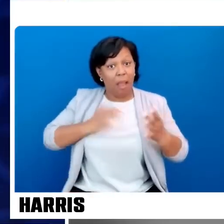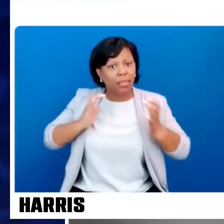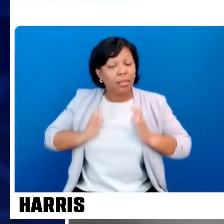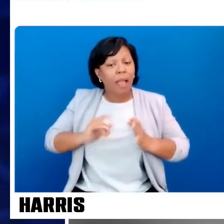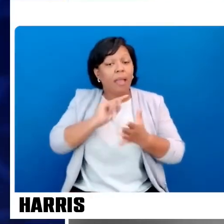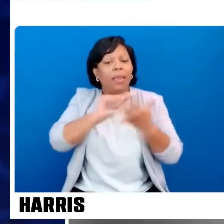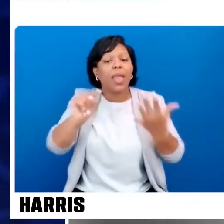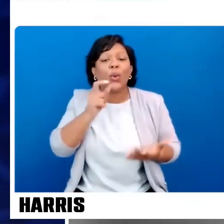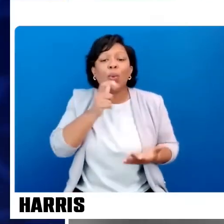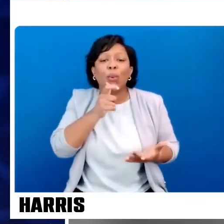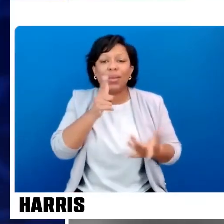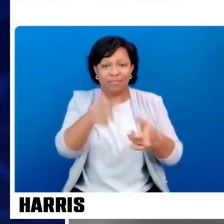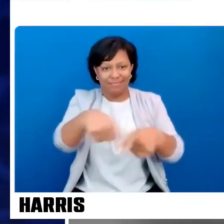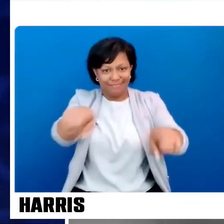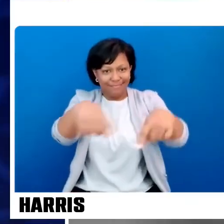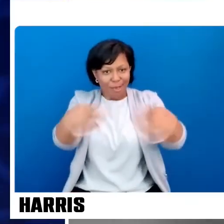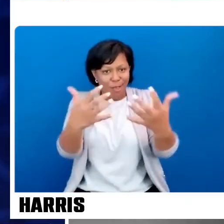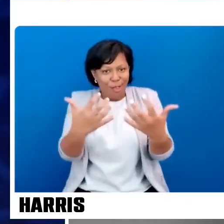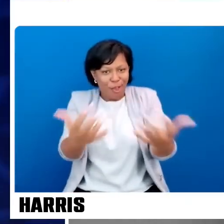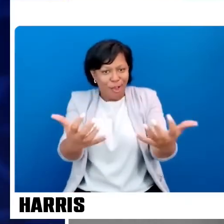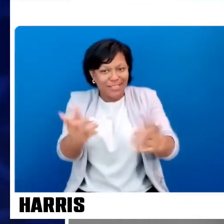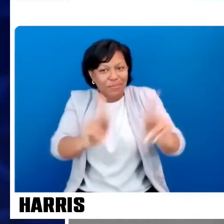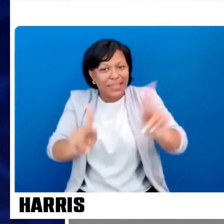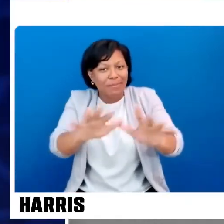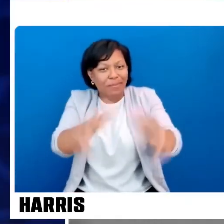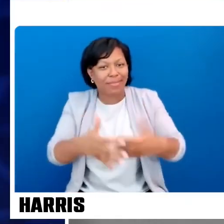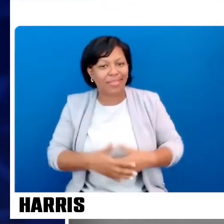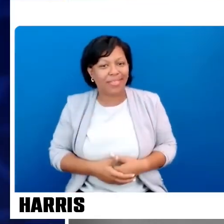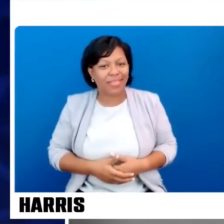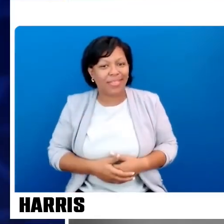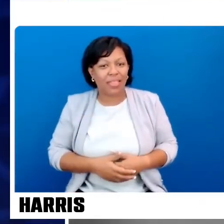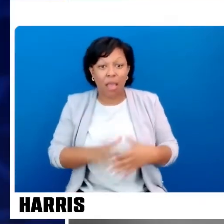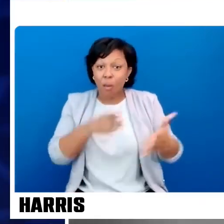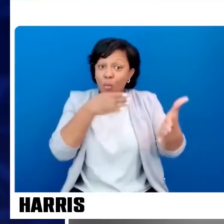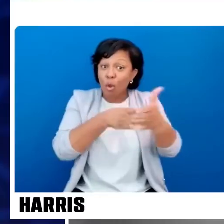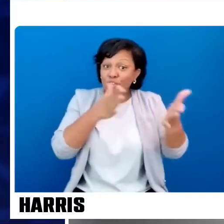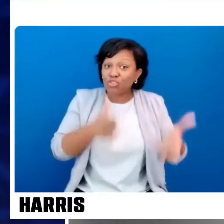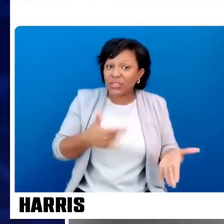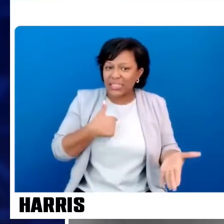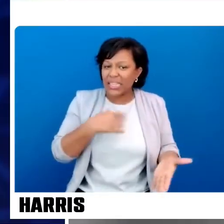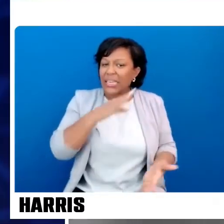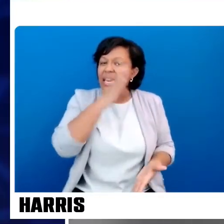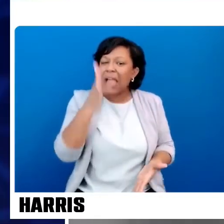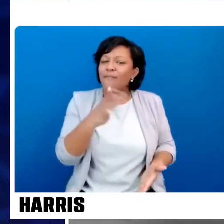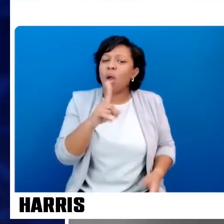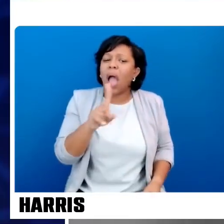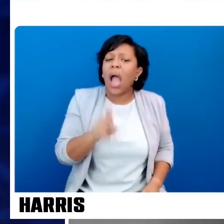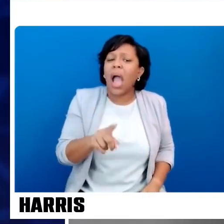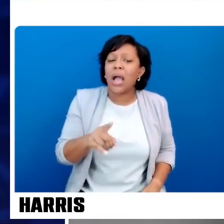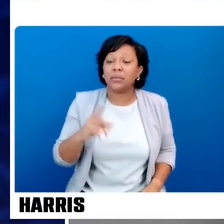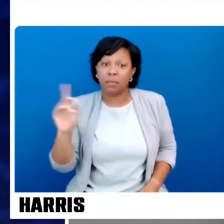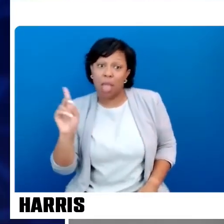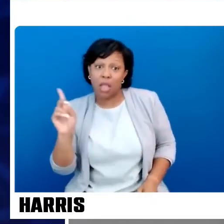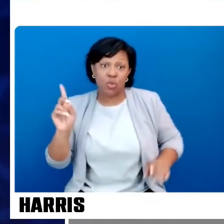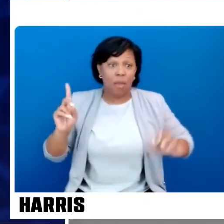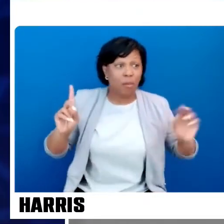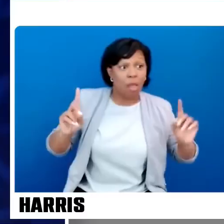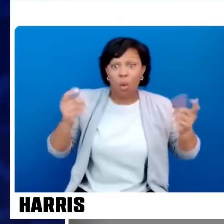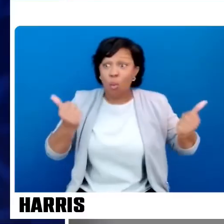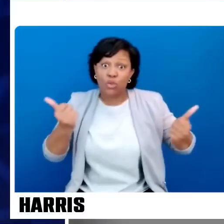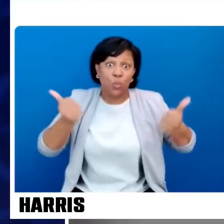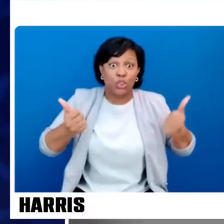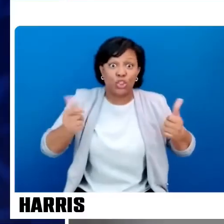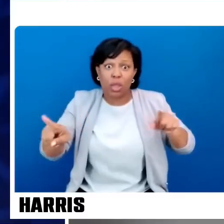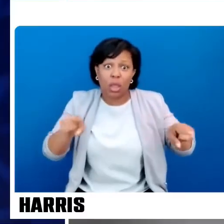never asked a victim or a witness, are you a Republican or a Democrat? The only thing I ever asked them, are you